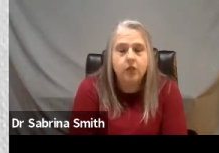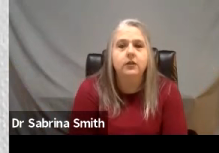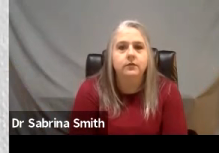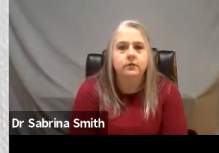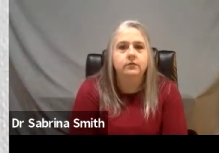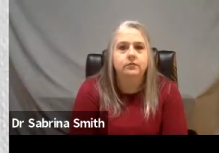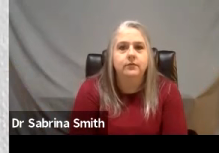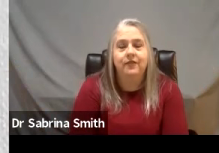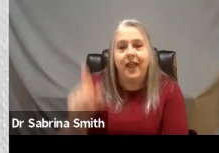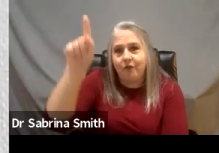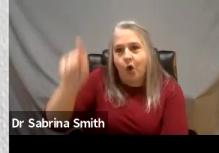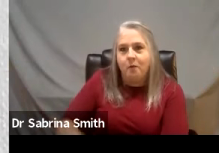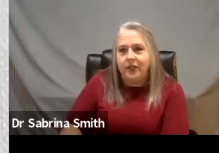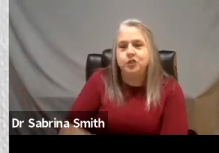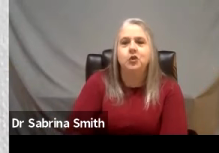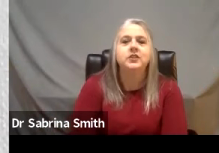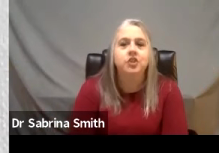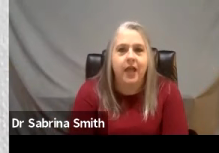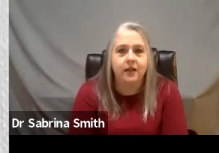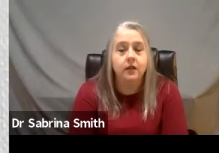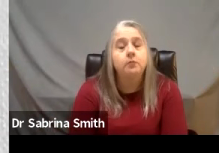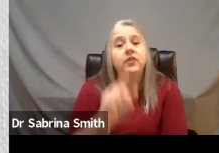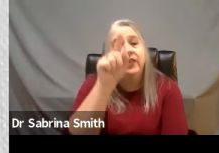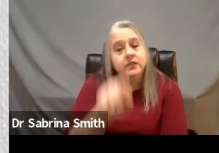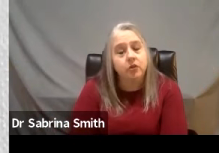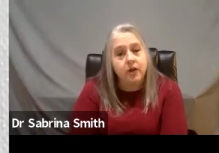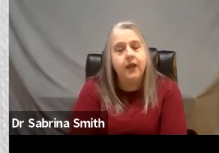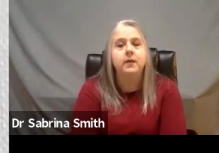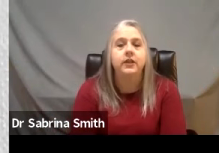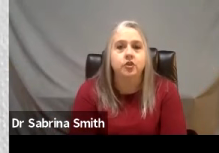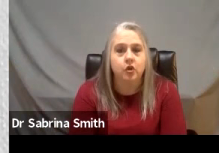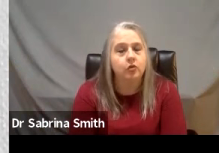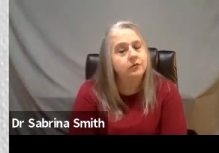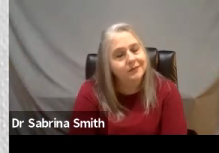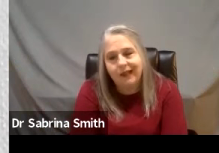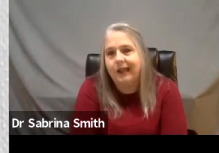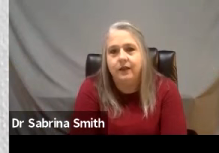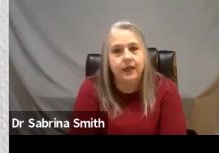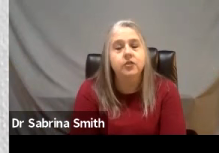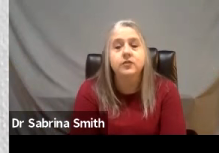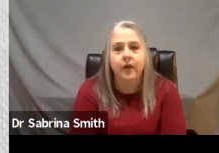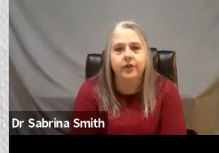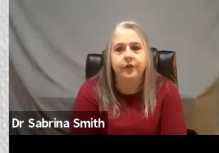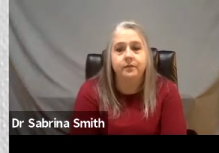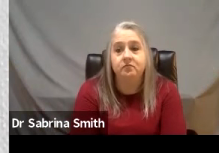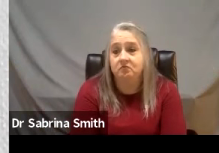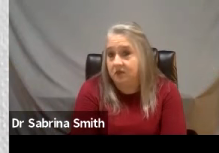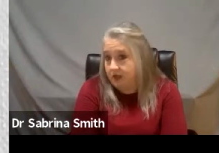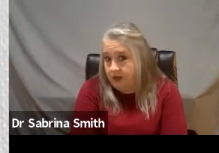going to look if I have all my controls in check, but the things that are not in my control, I didn't do so well